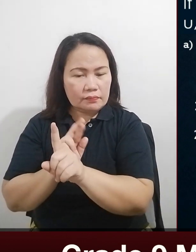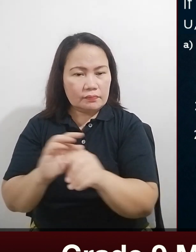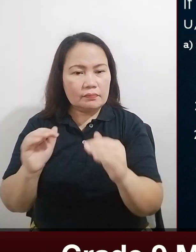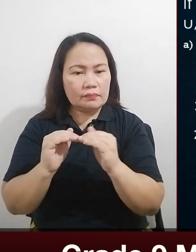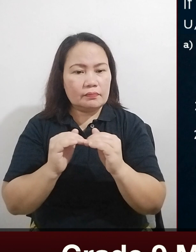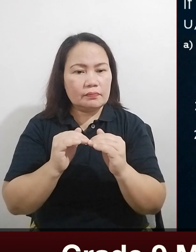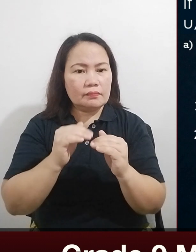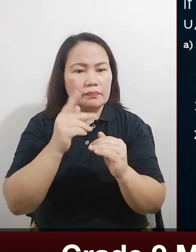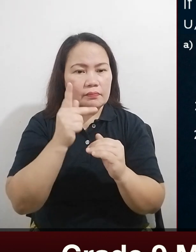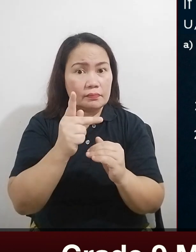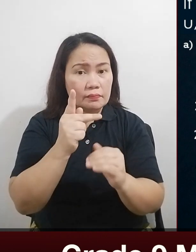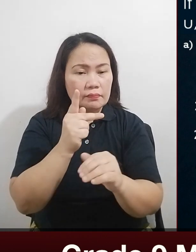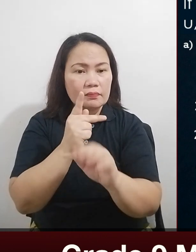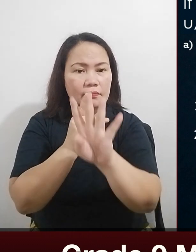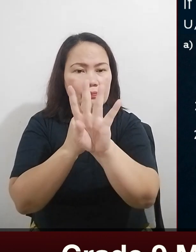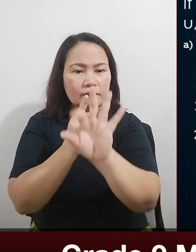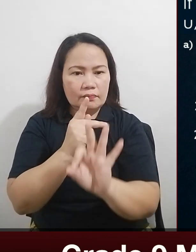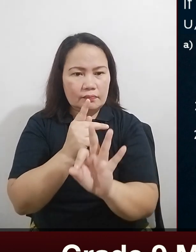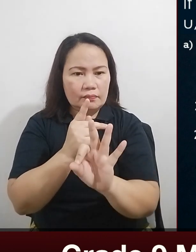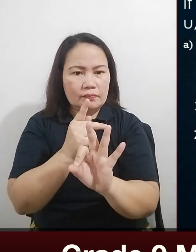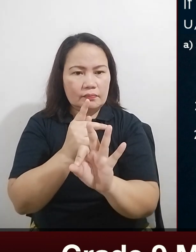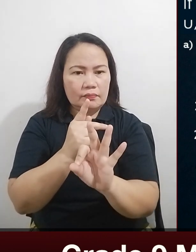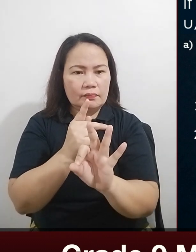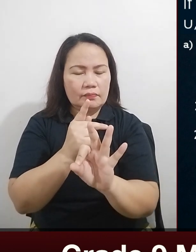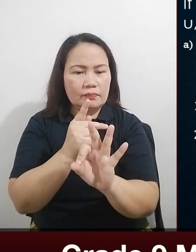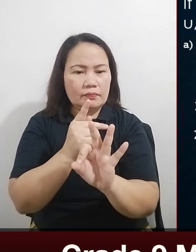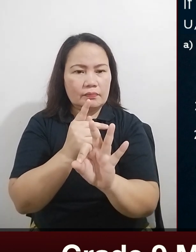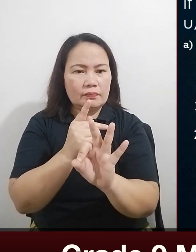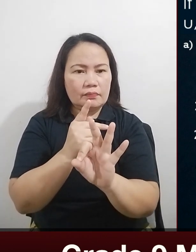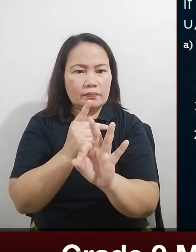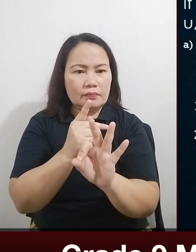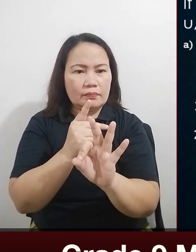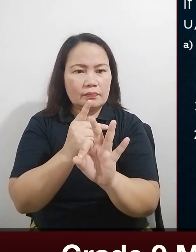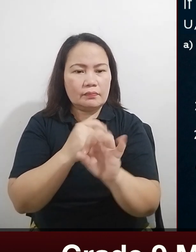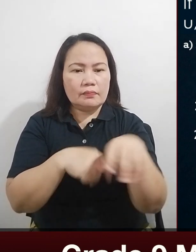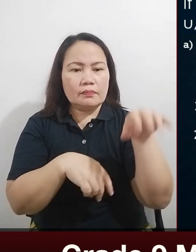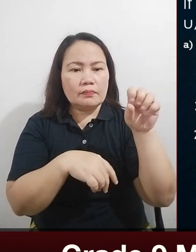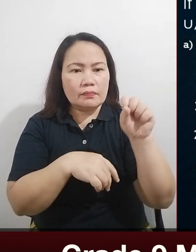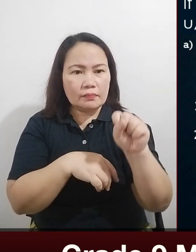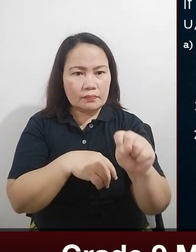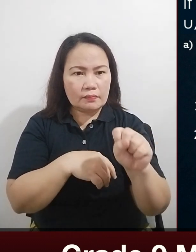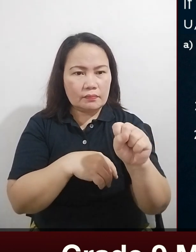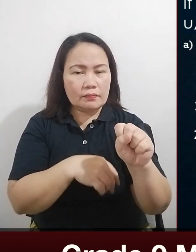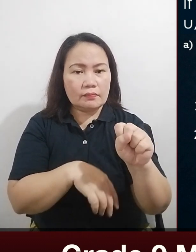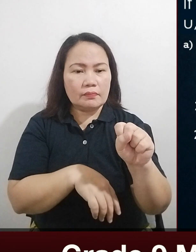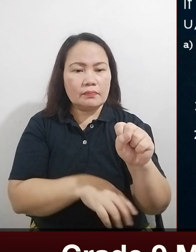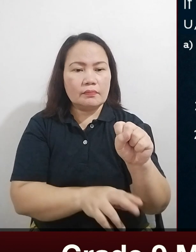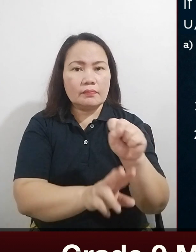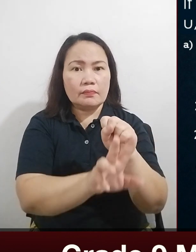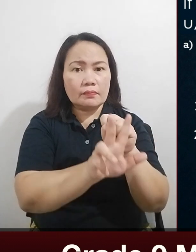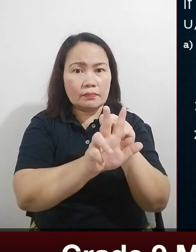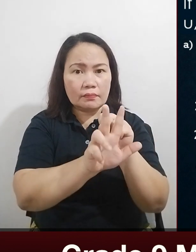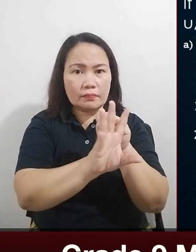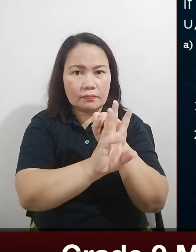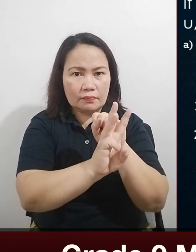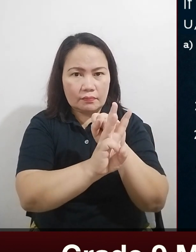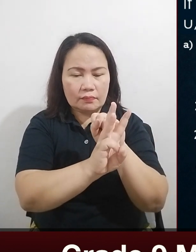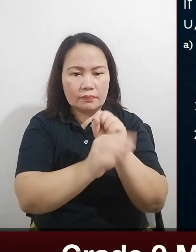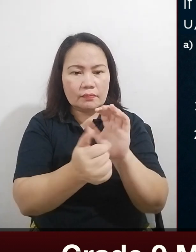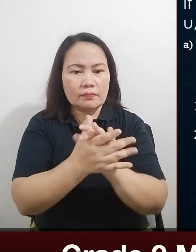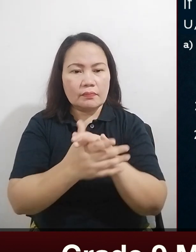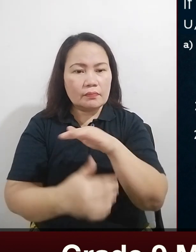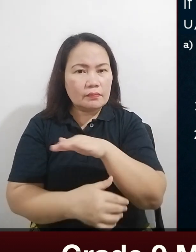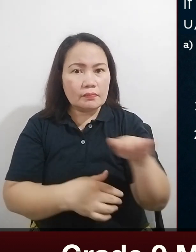dot natin is 1. And then yung K natin is 4 over 9. That is the constant of variation. And then yung S natin